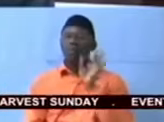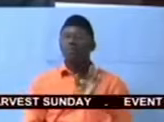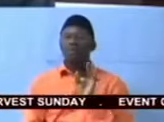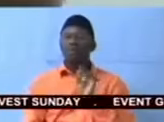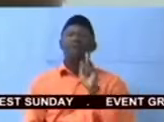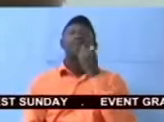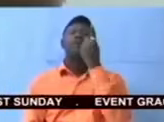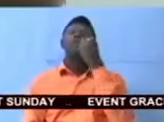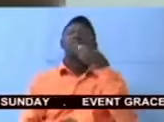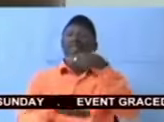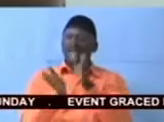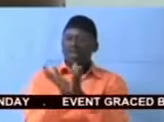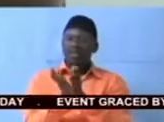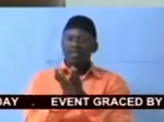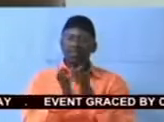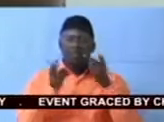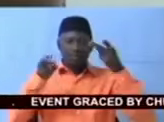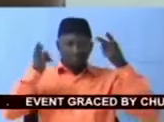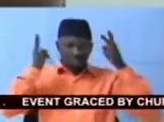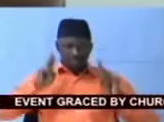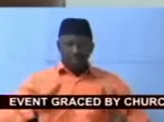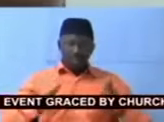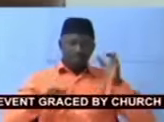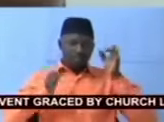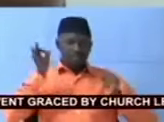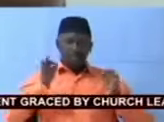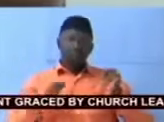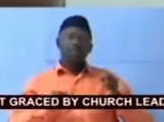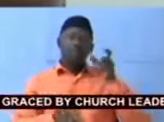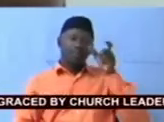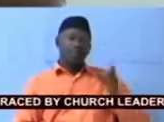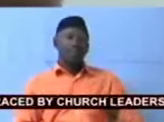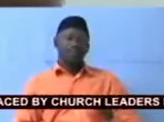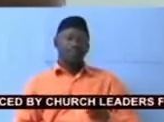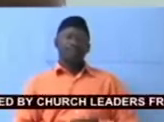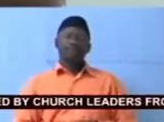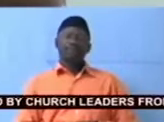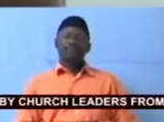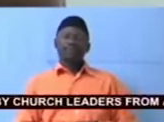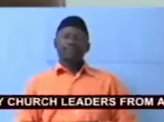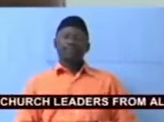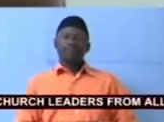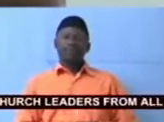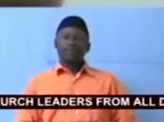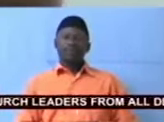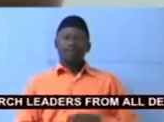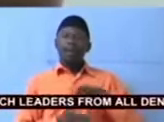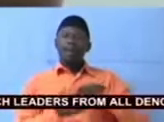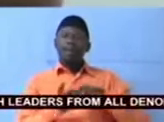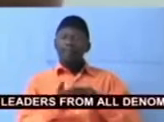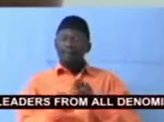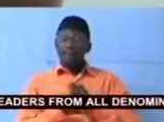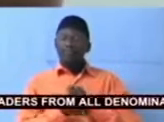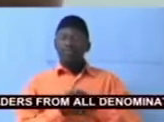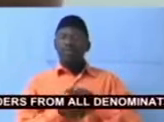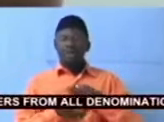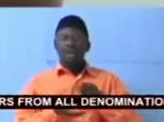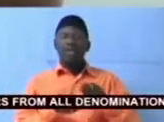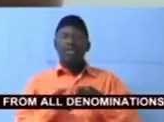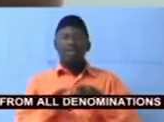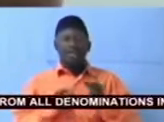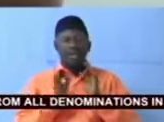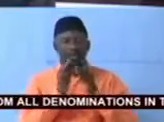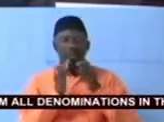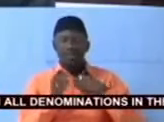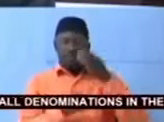lañ ma tan def ma magistrate di atekat. It is therefore correct to say that you're telling this commission that you were hired based on your qualifications.